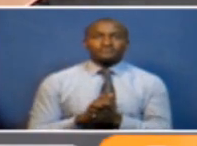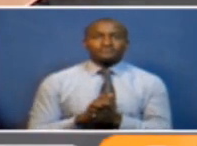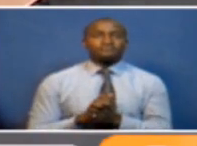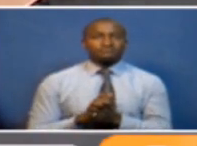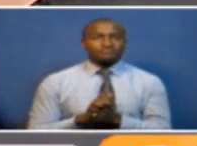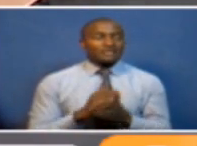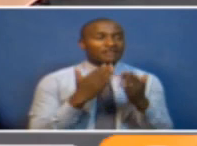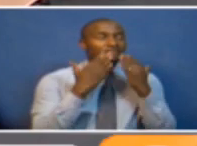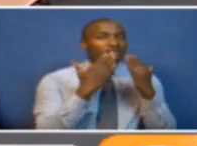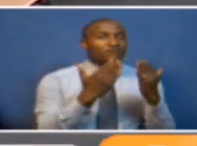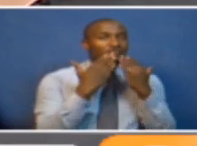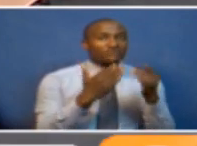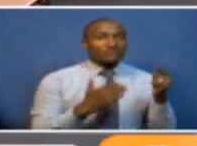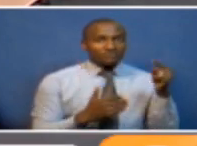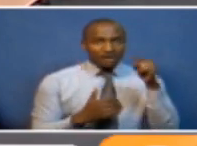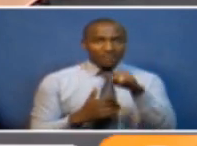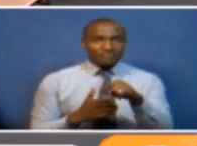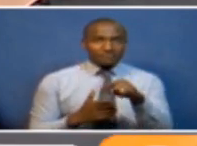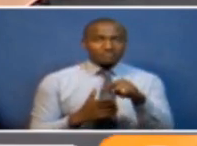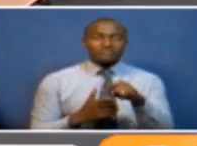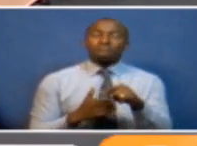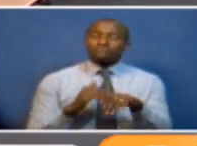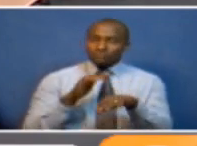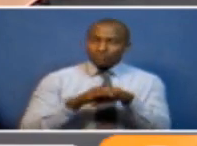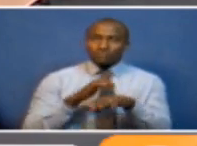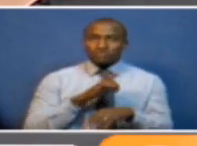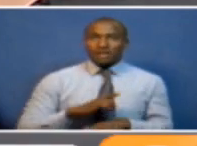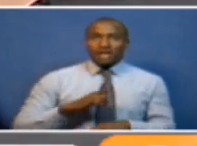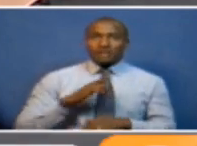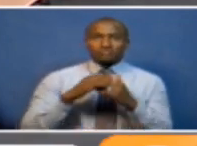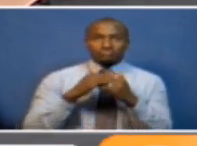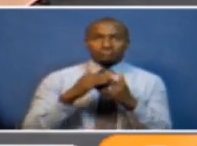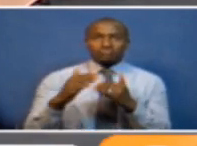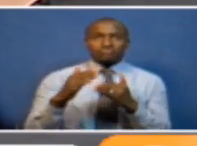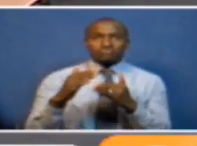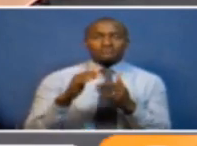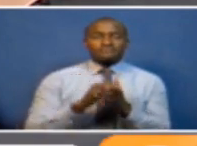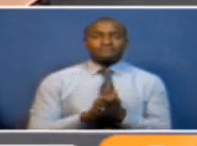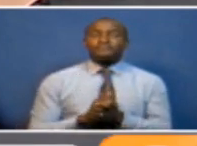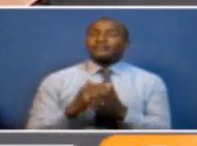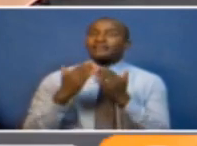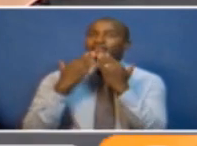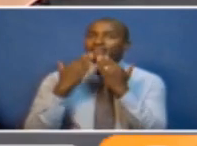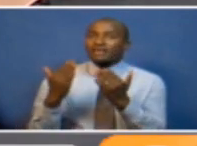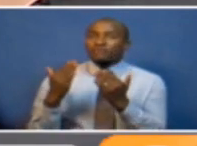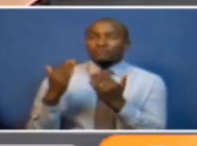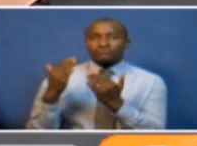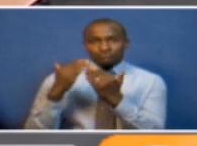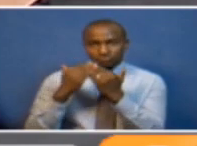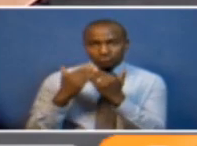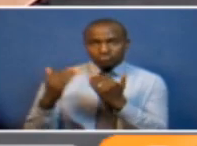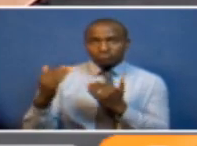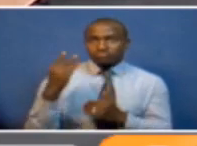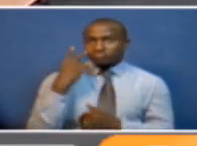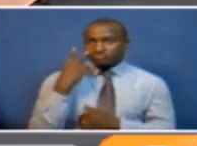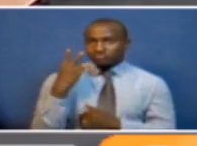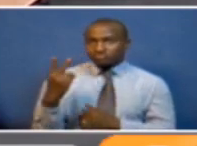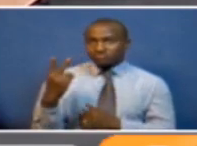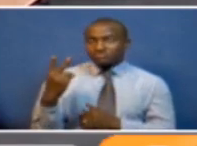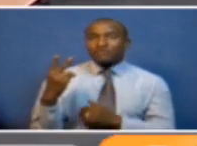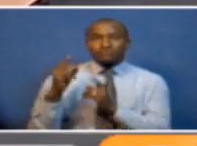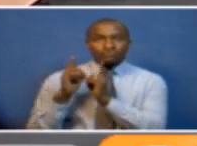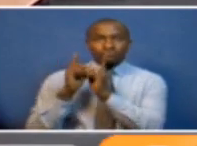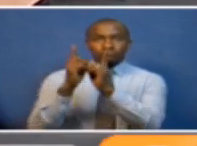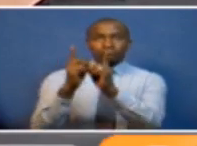Njoroge, thanks so much for your time. Thank you for your time. And good luck with this project. It's very important for Kenya. Thank you too. And we look forward to making a trip